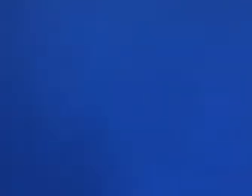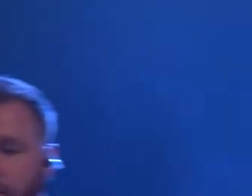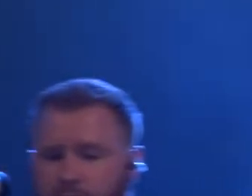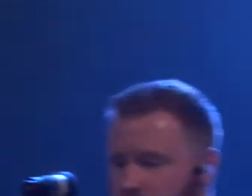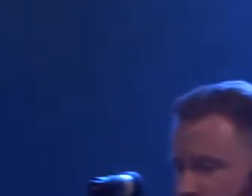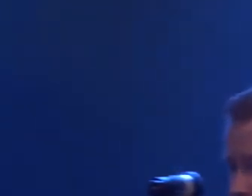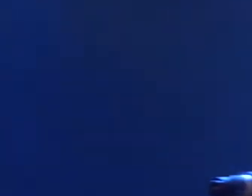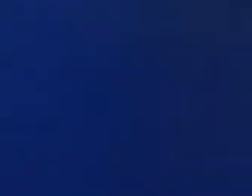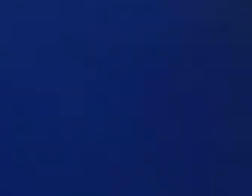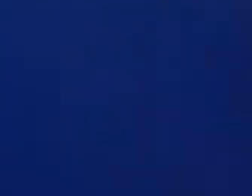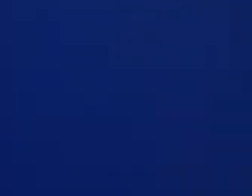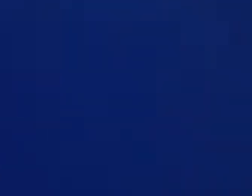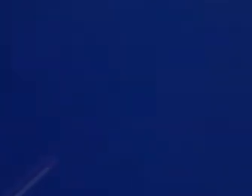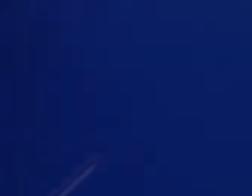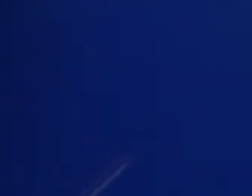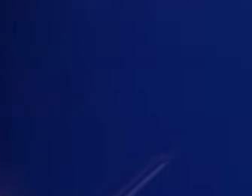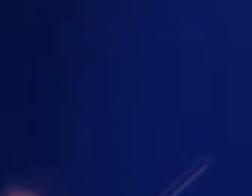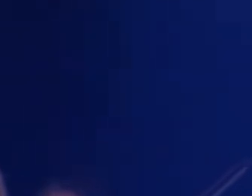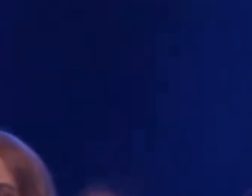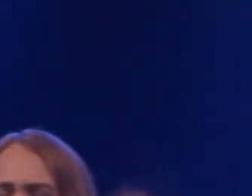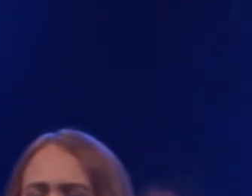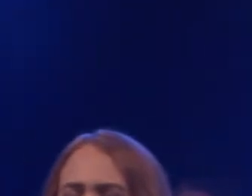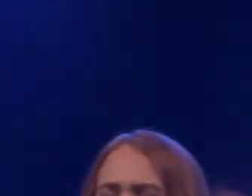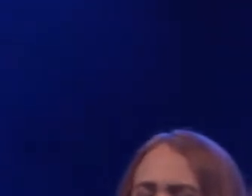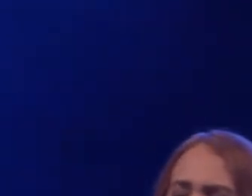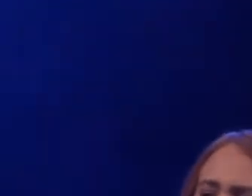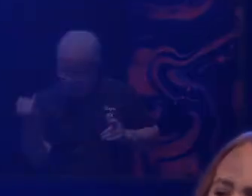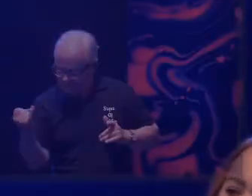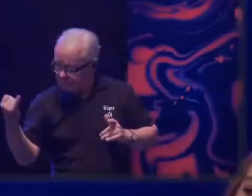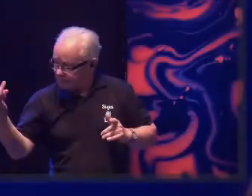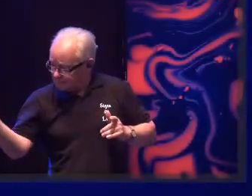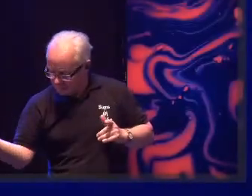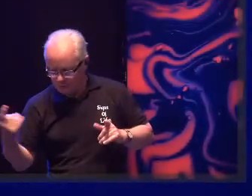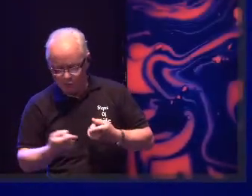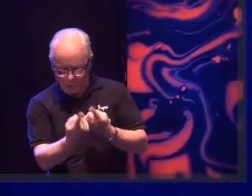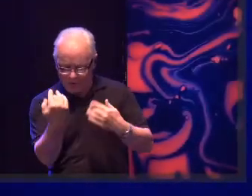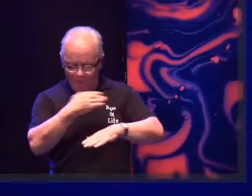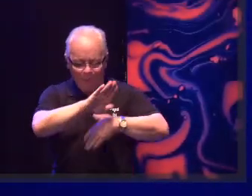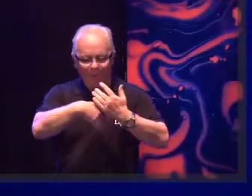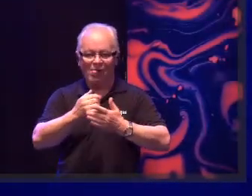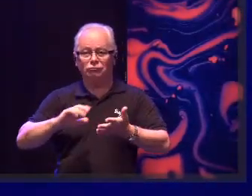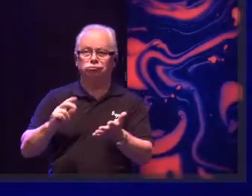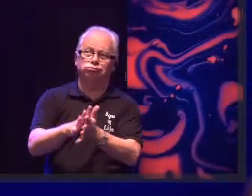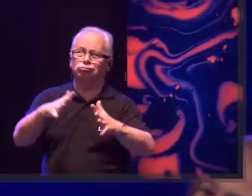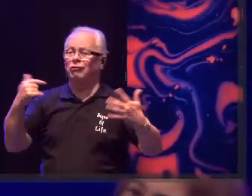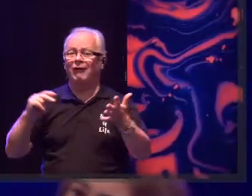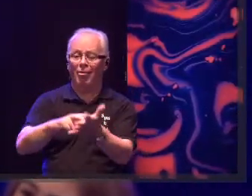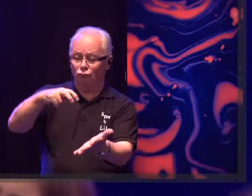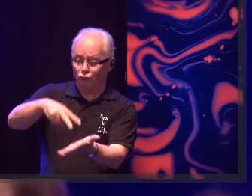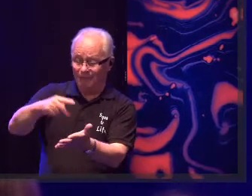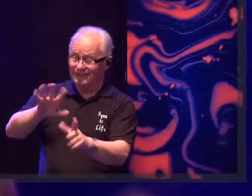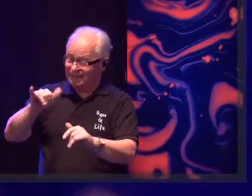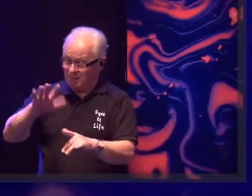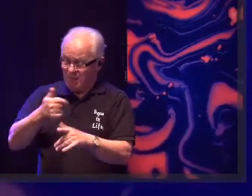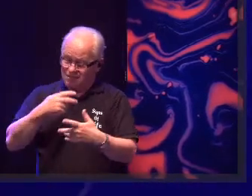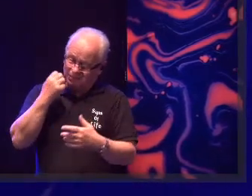It says in 1 Peter 1:6-7, in all this you greatly rejoice, though now for a little while you may have had to suffer in grief